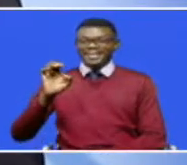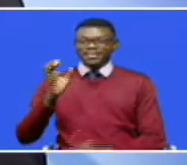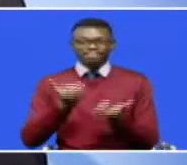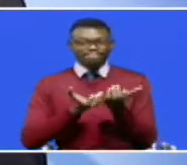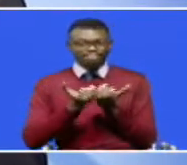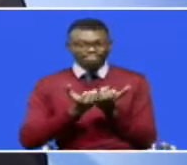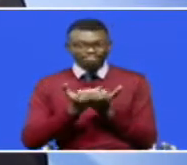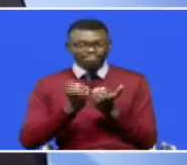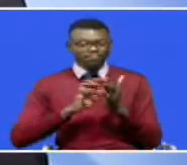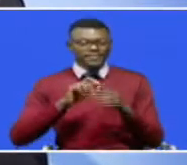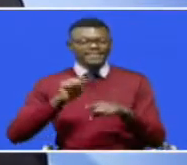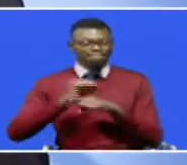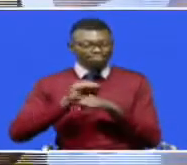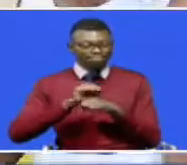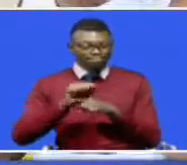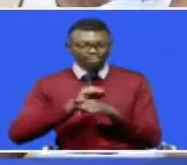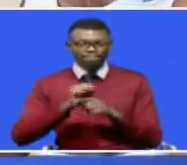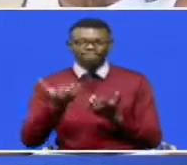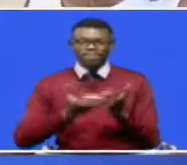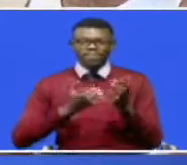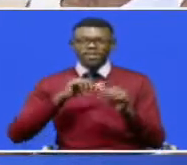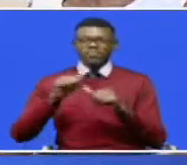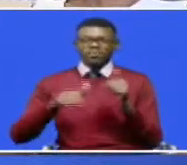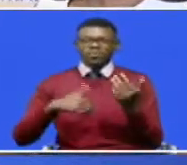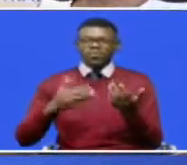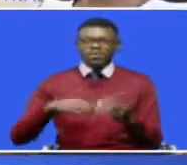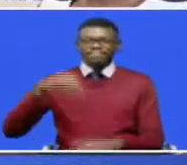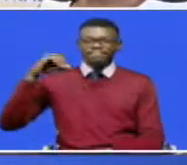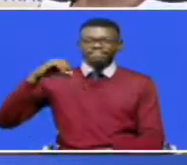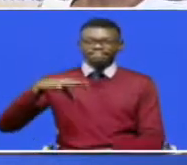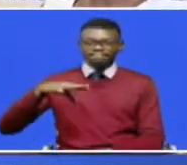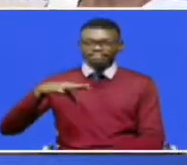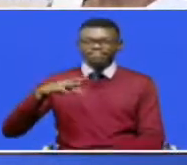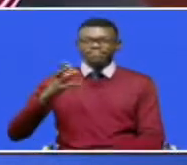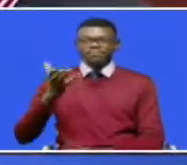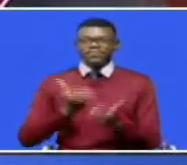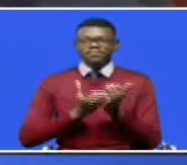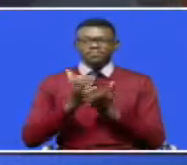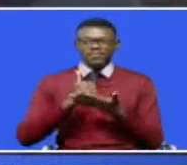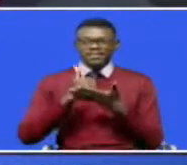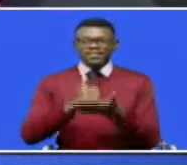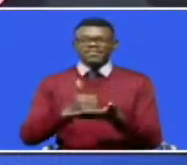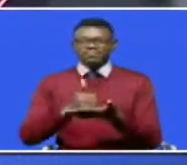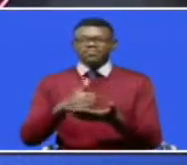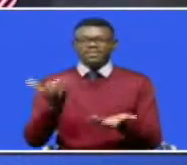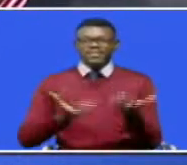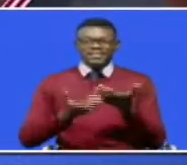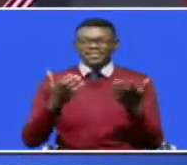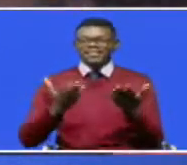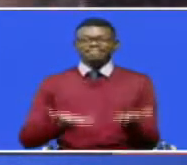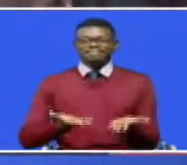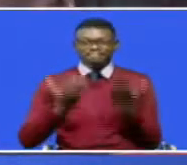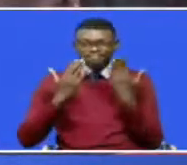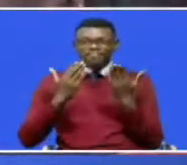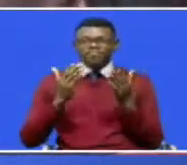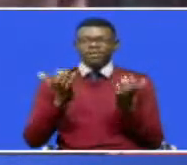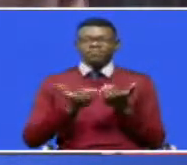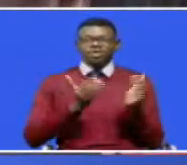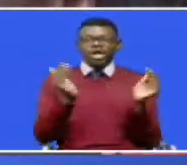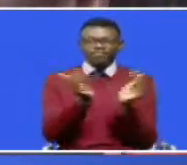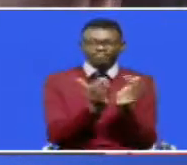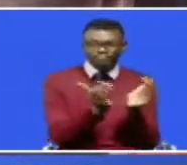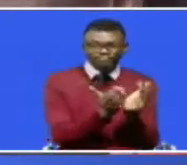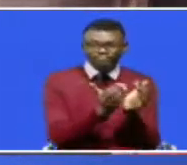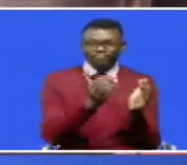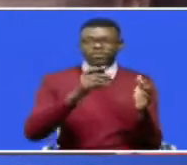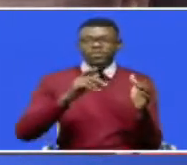will train SMEs on electronic commerce in an attempt to boost trade and make Kenyan products competitive. Small businesses are